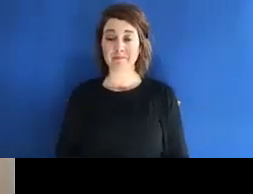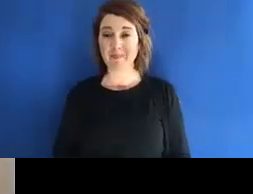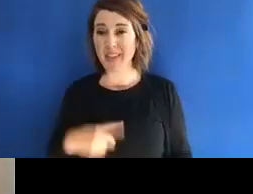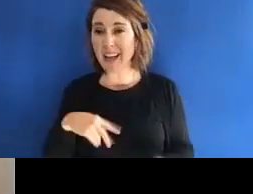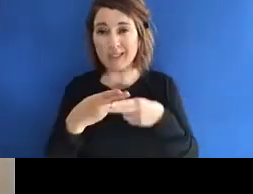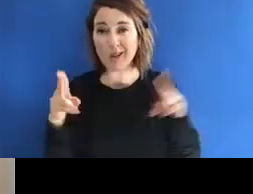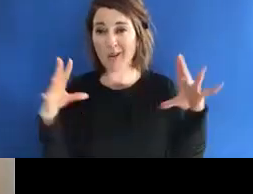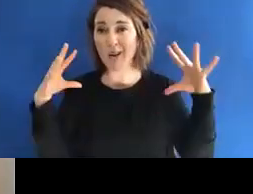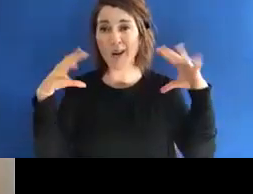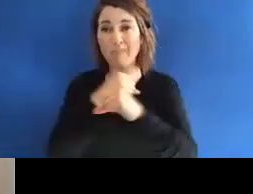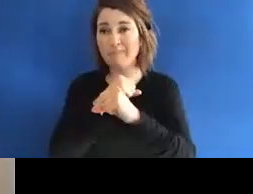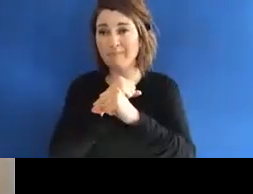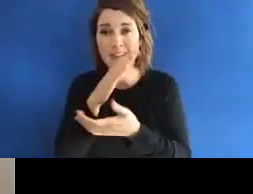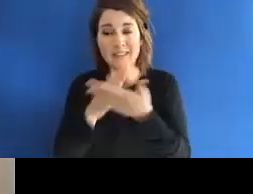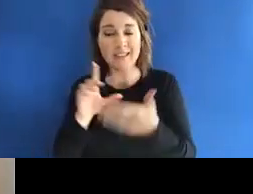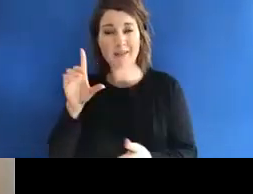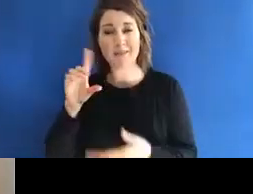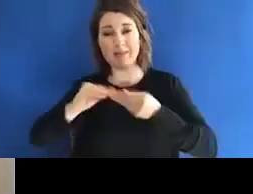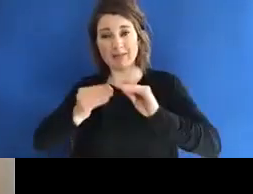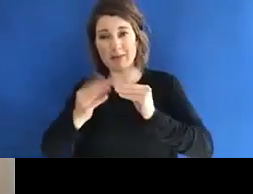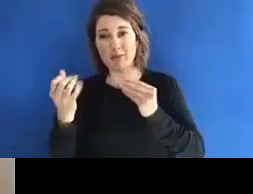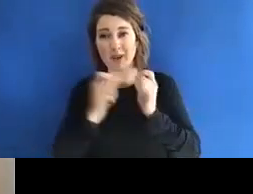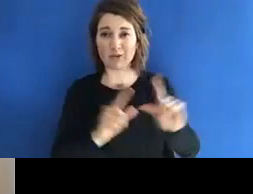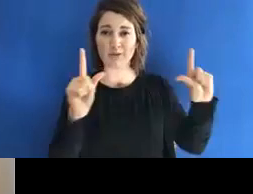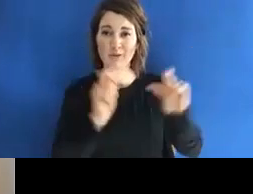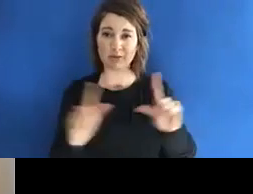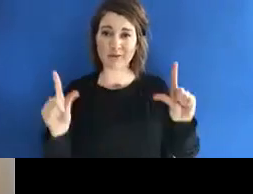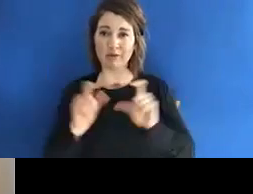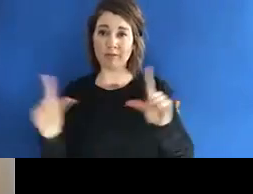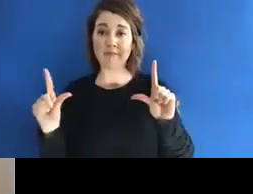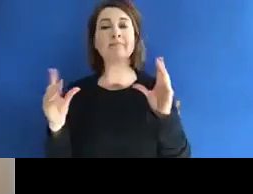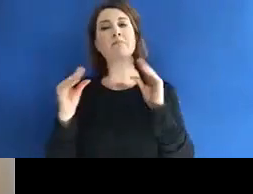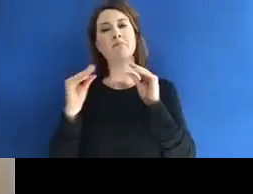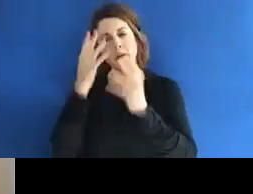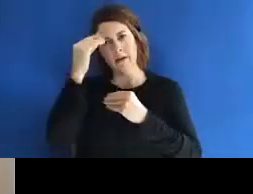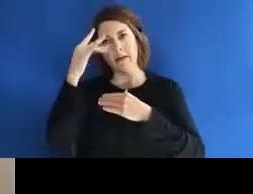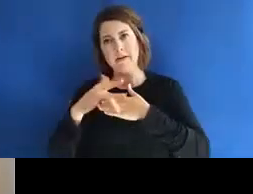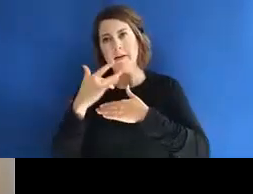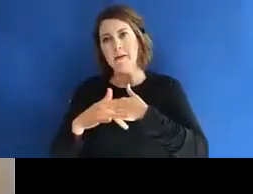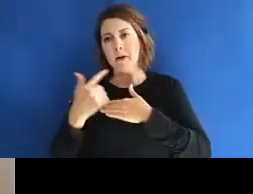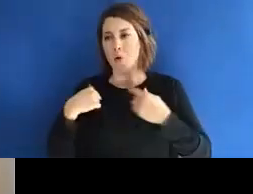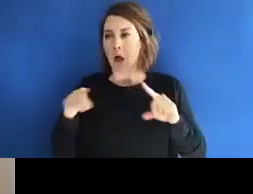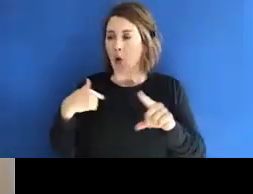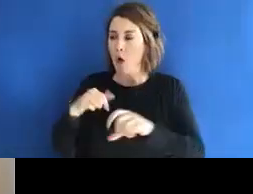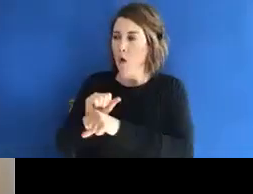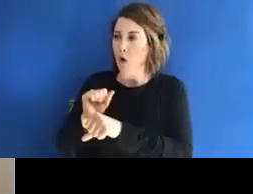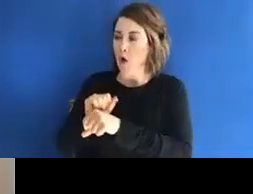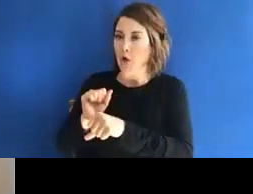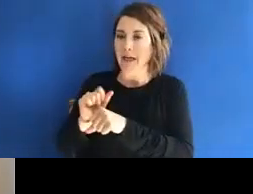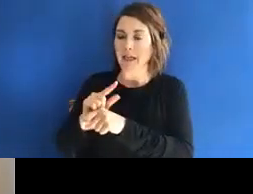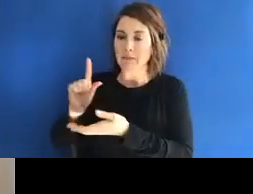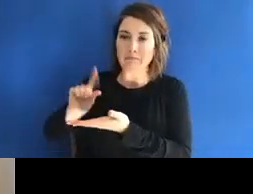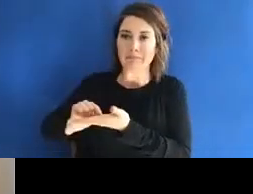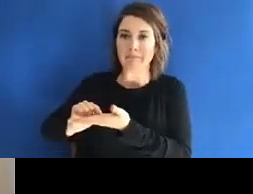wanted to share. As I mentioned, more will become available as we publish the national level WIOA